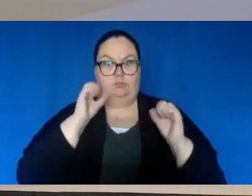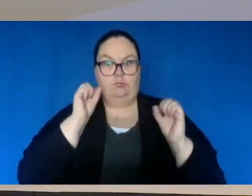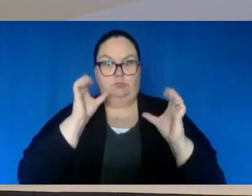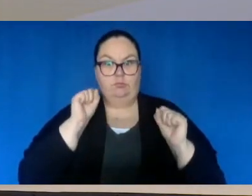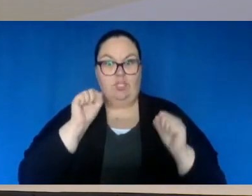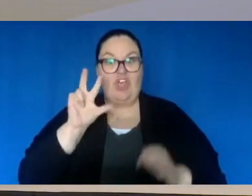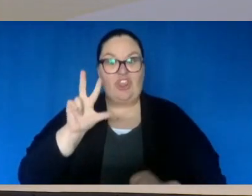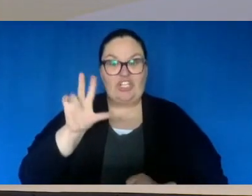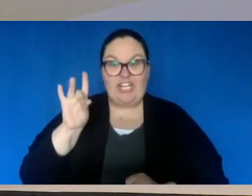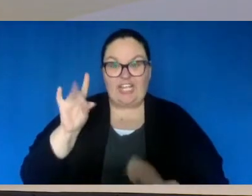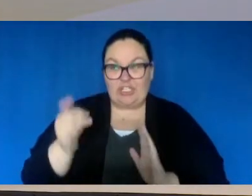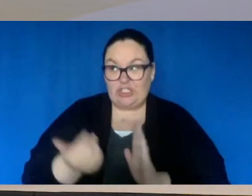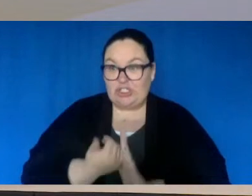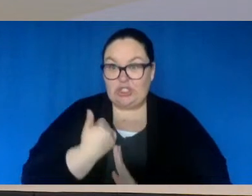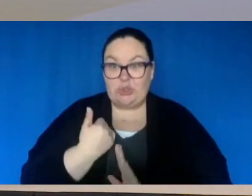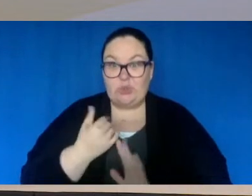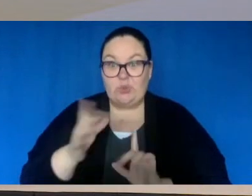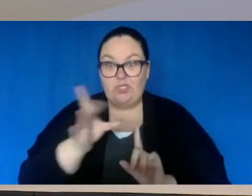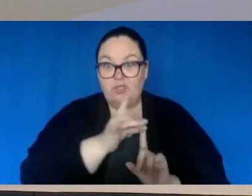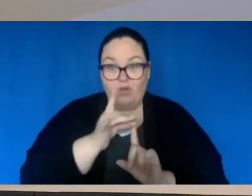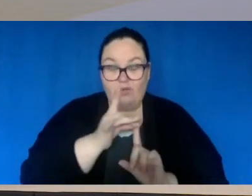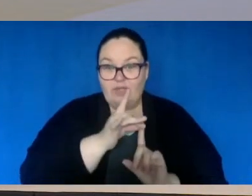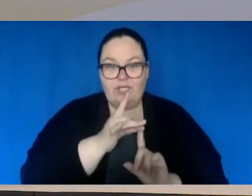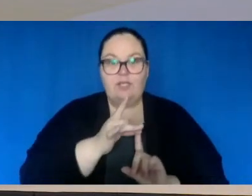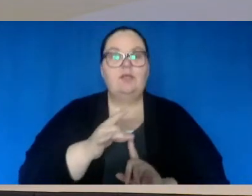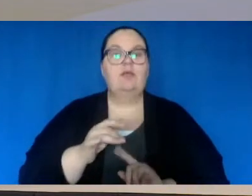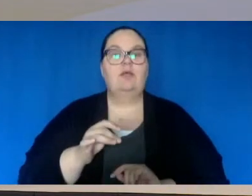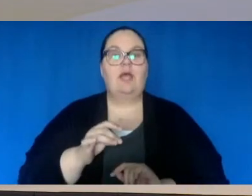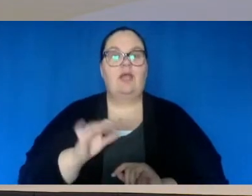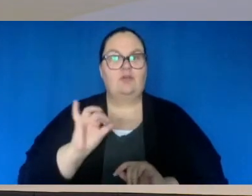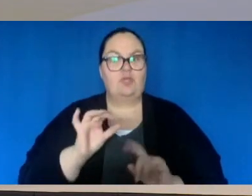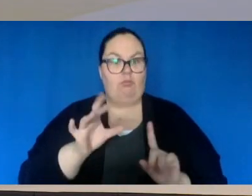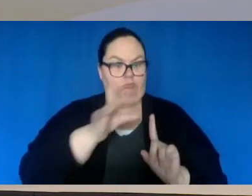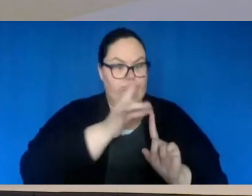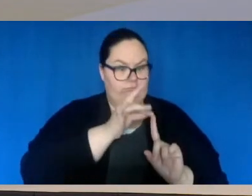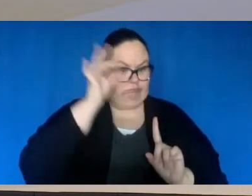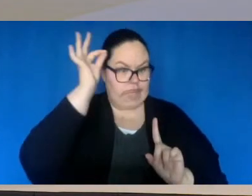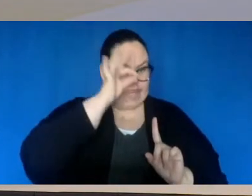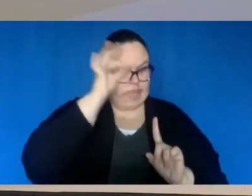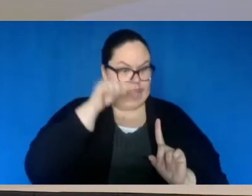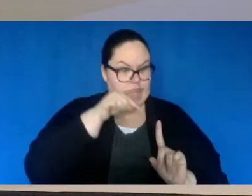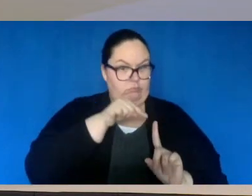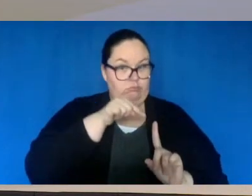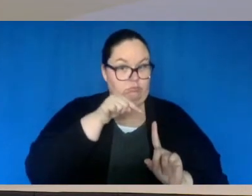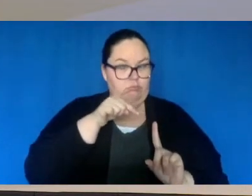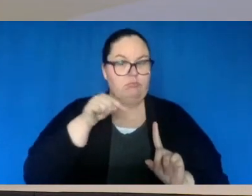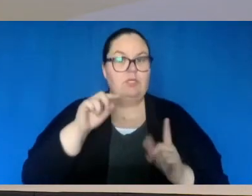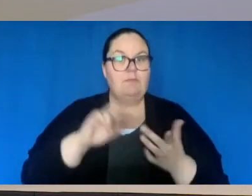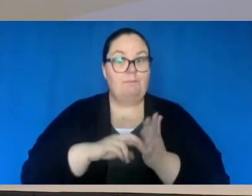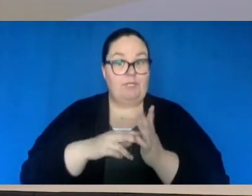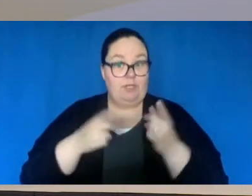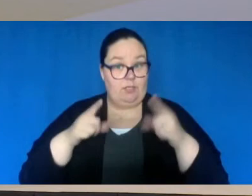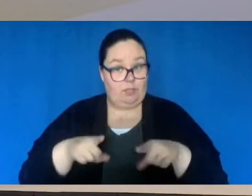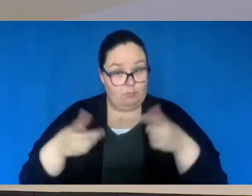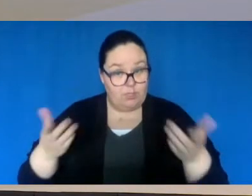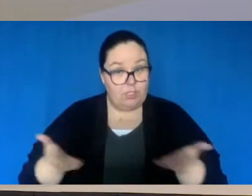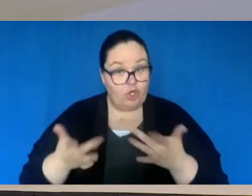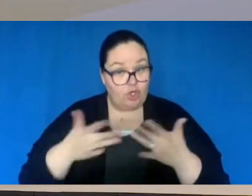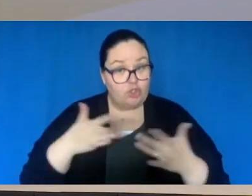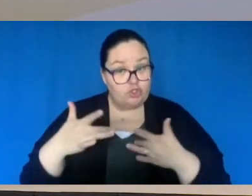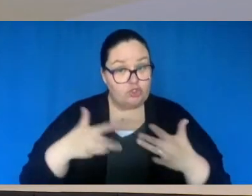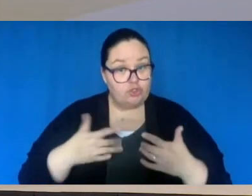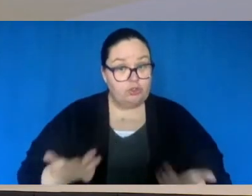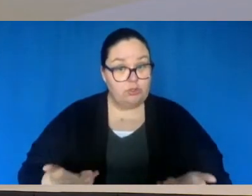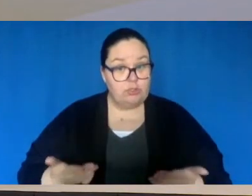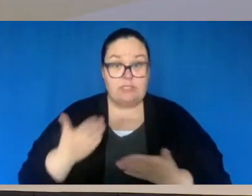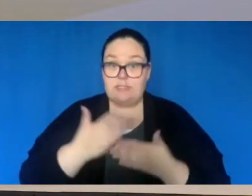cases, and then the reports, as you also mentioned, of community spread. How worried are you that could happen here, given we know that some people